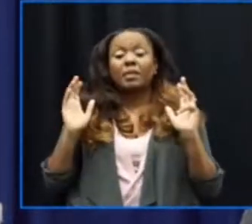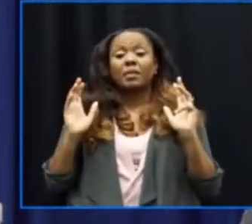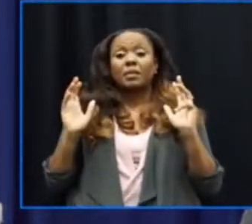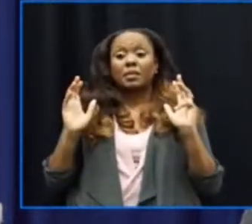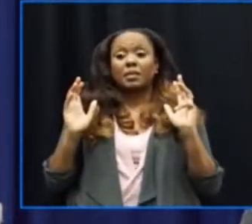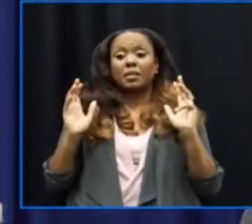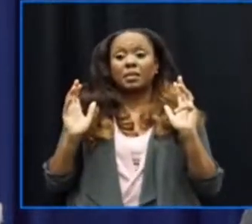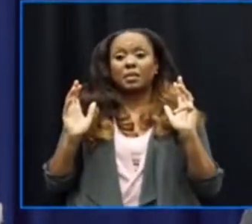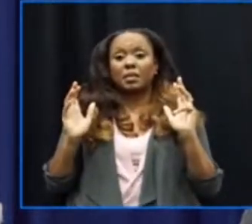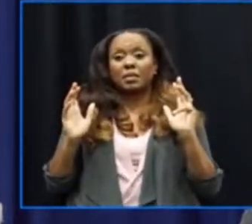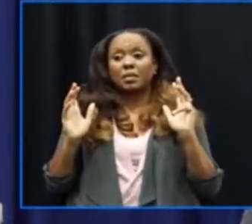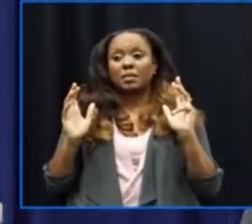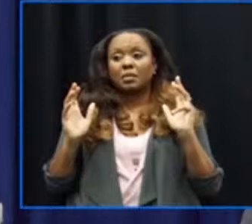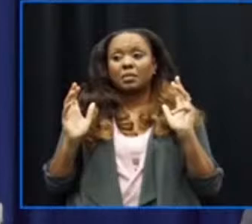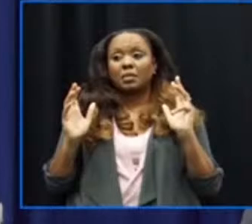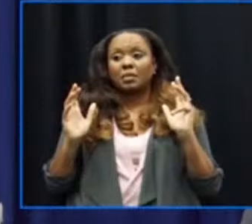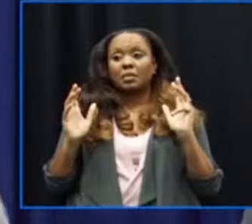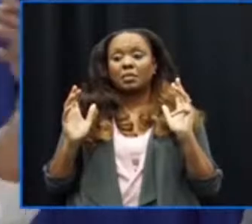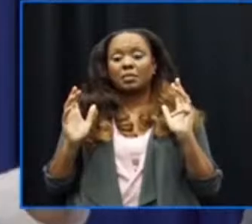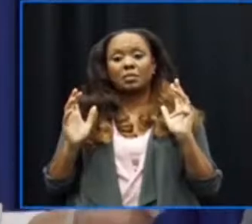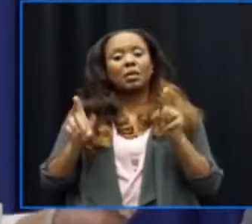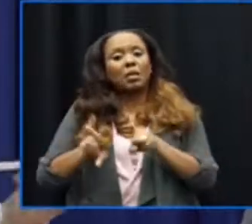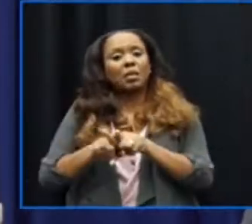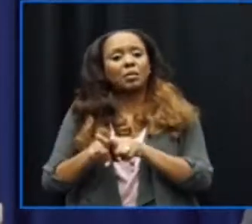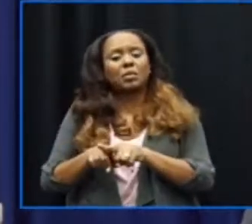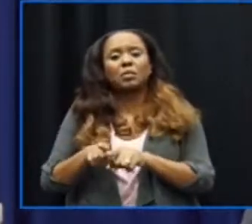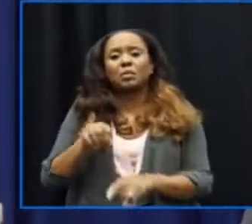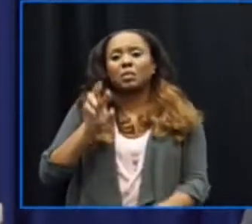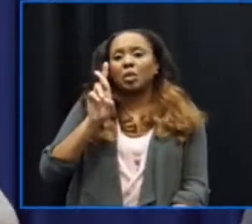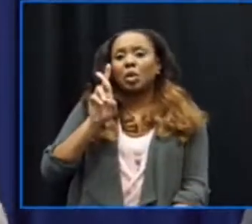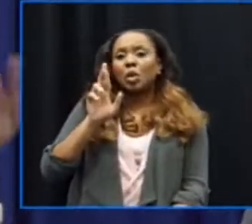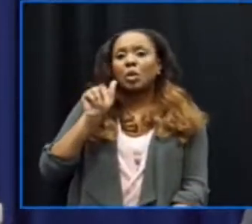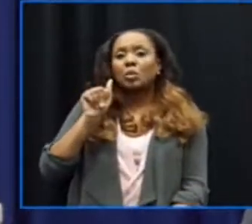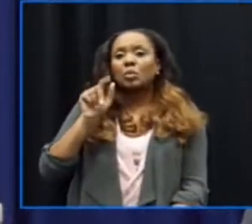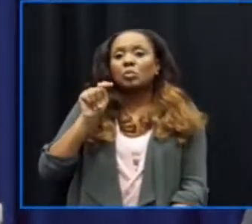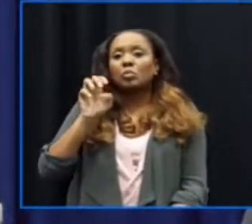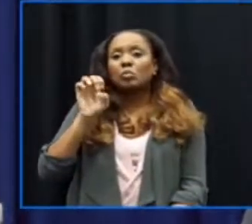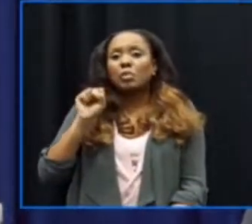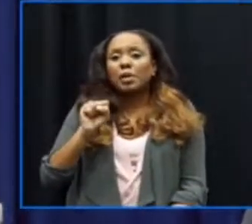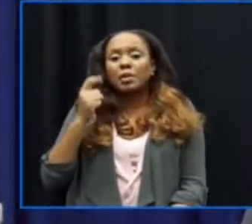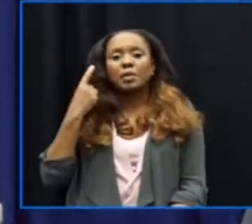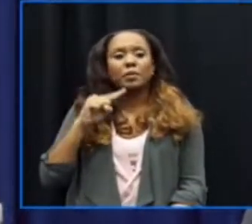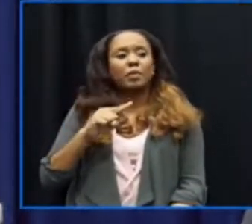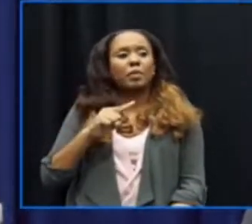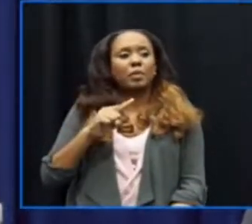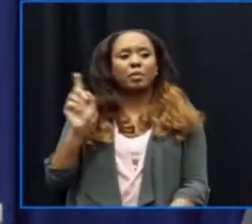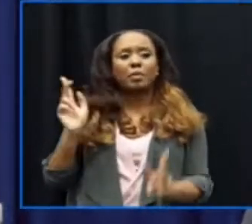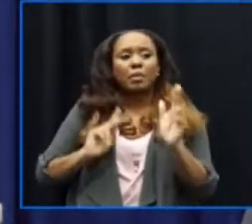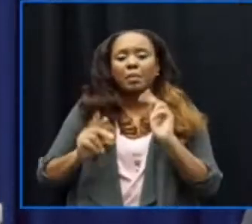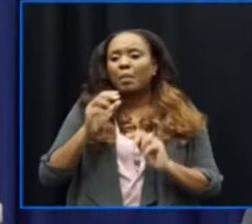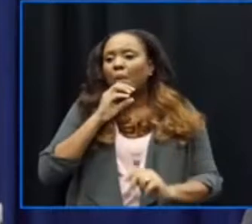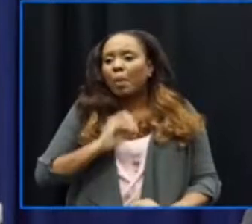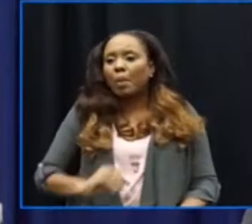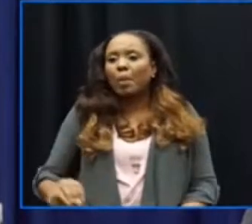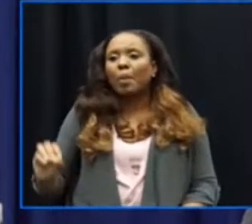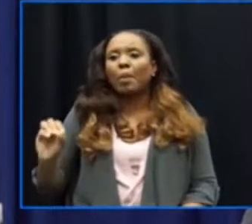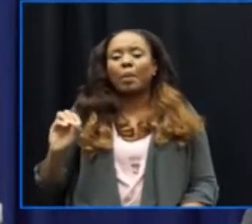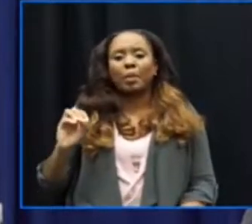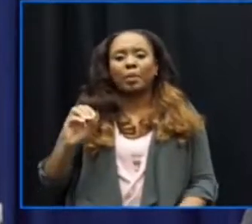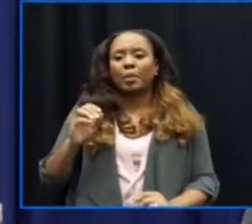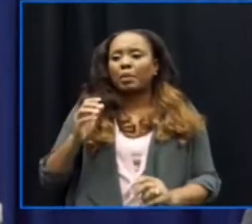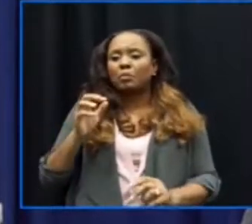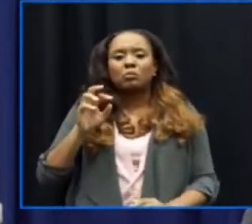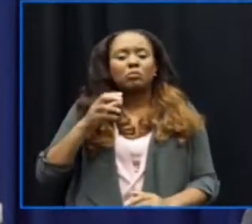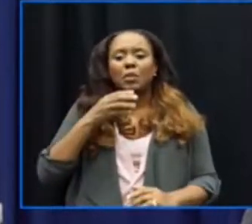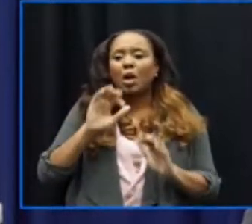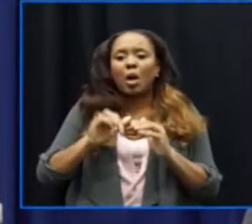things, including the options for rates and later pension ages and all of those things, we're back at a structural issue. And